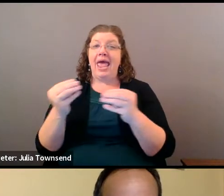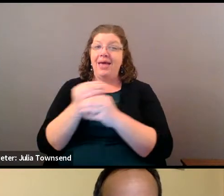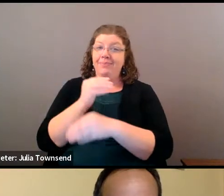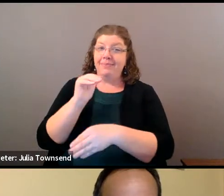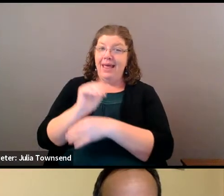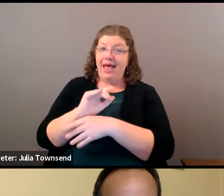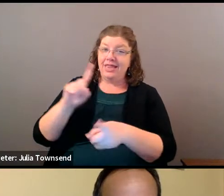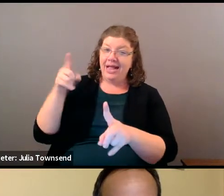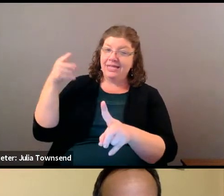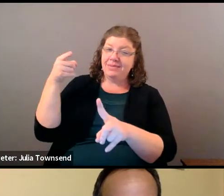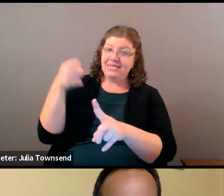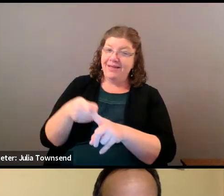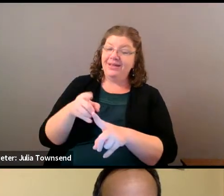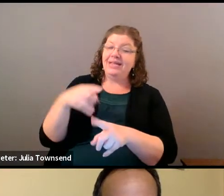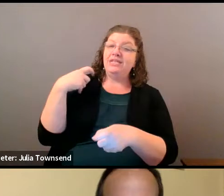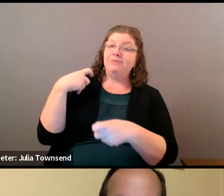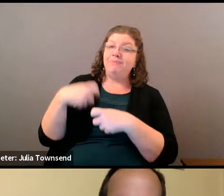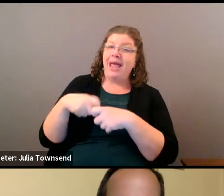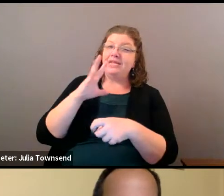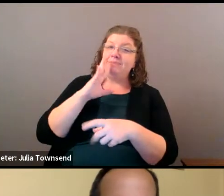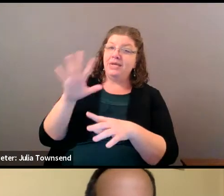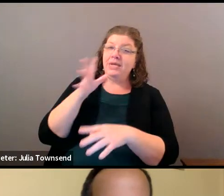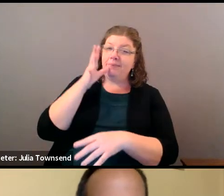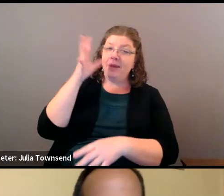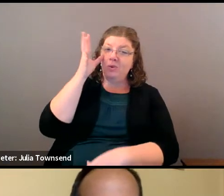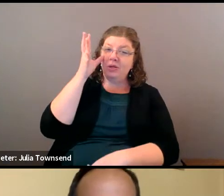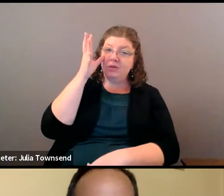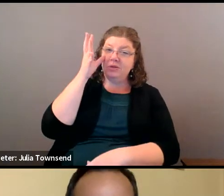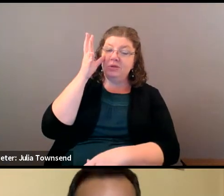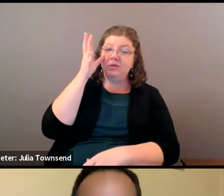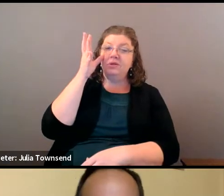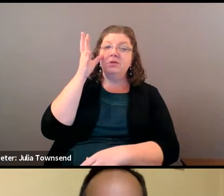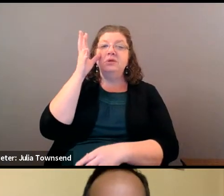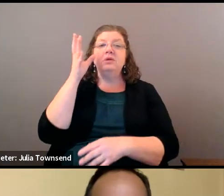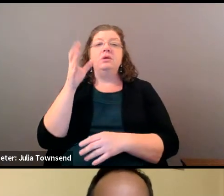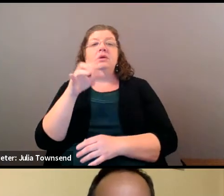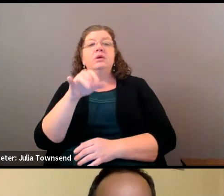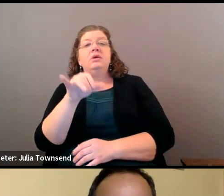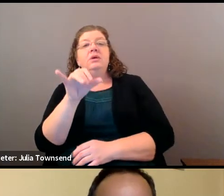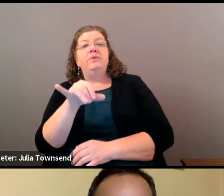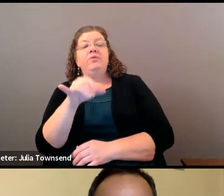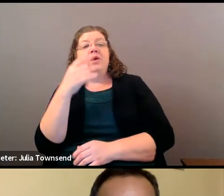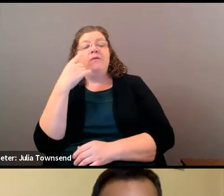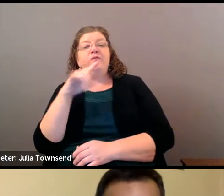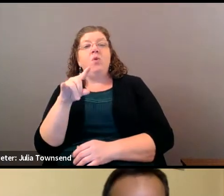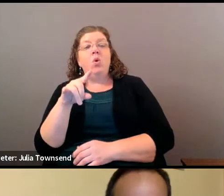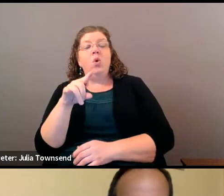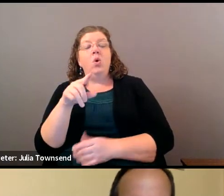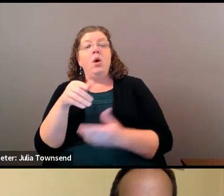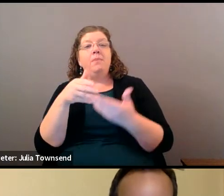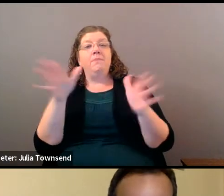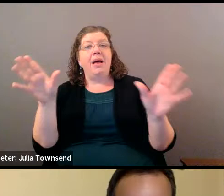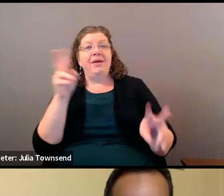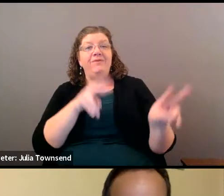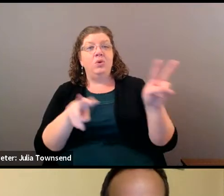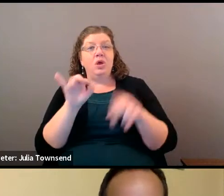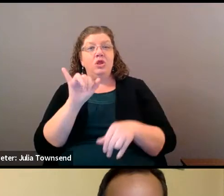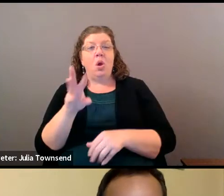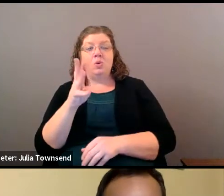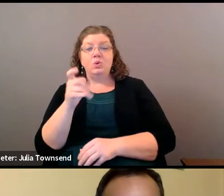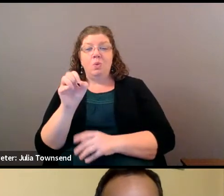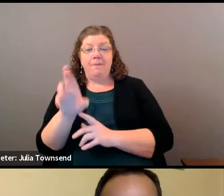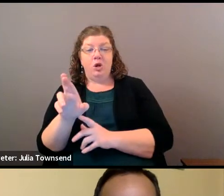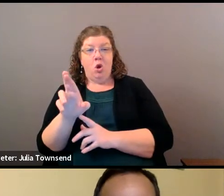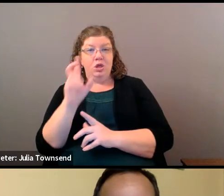for Spanish-speaking parents? So in regards to the public viewing, all of those webinars where we